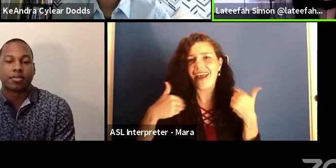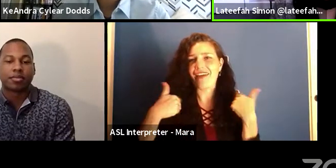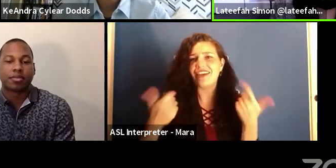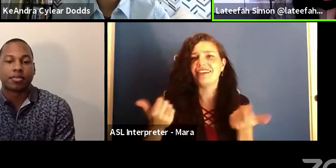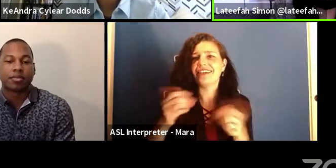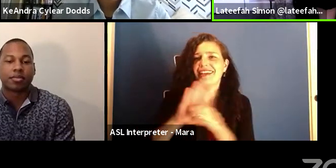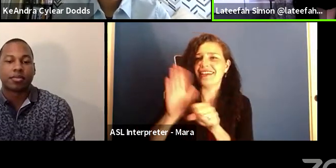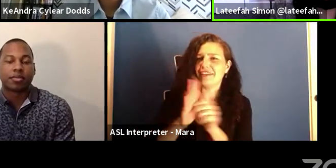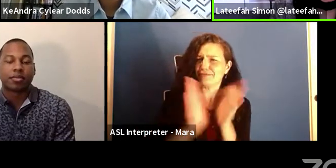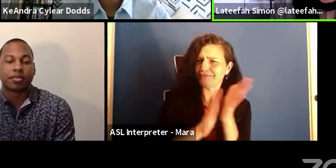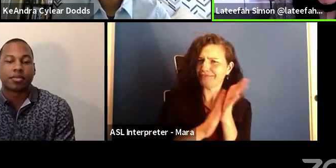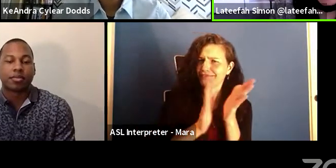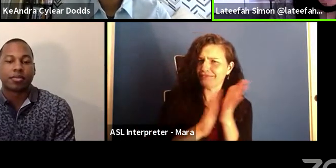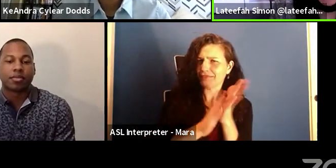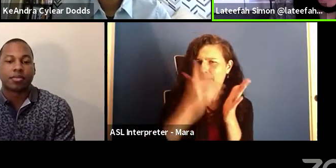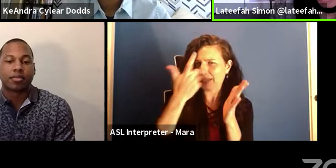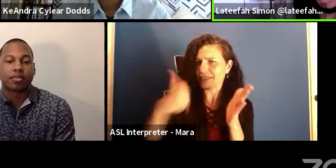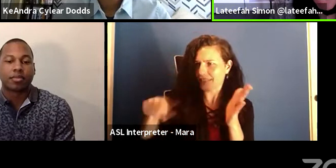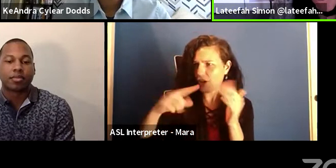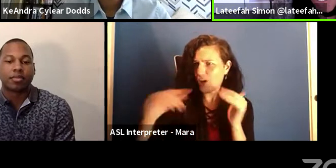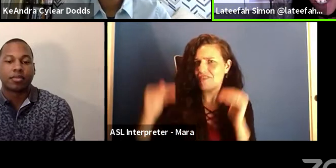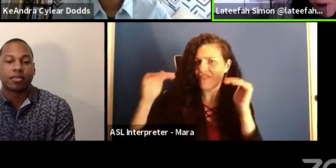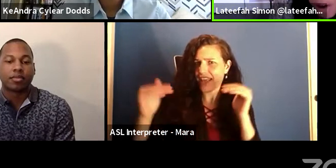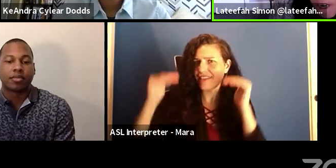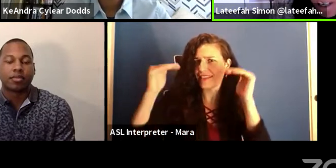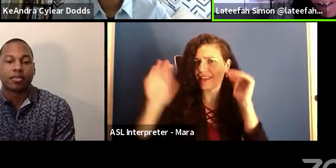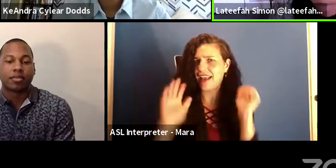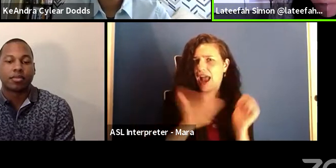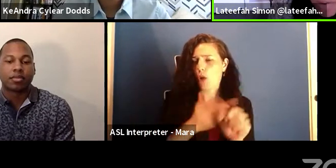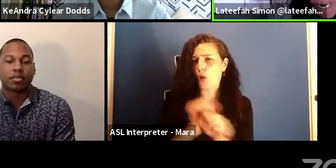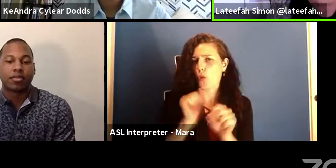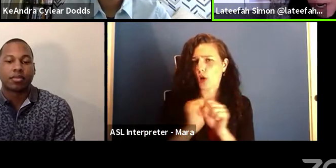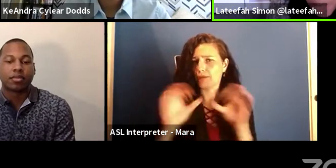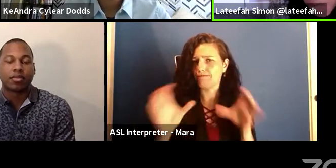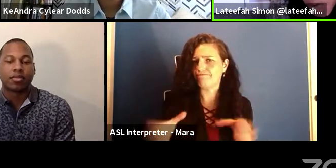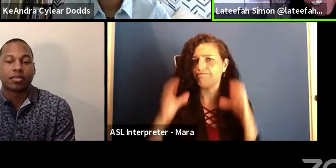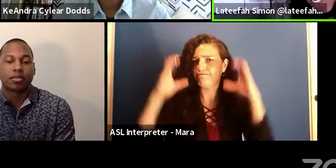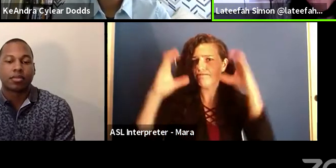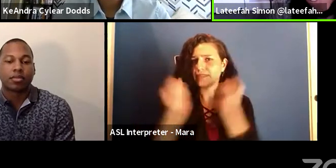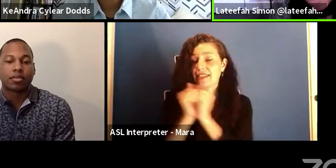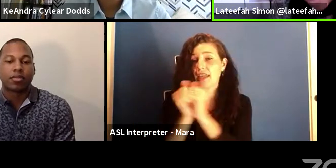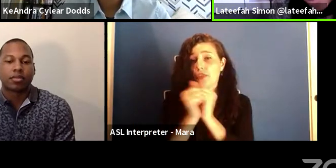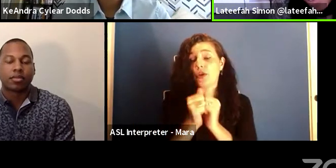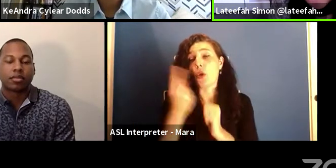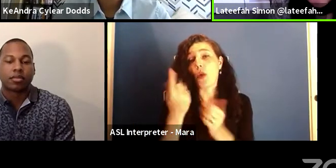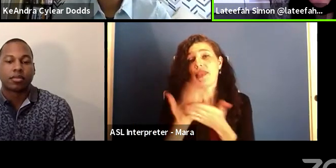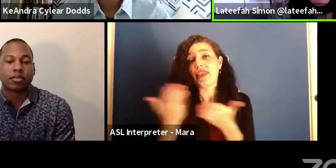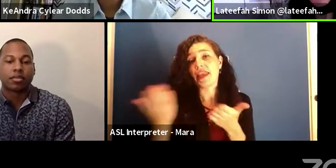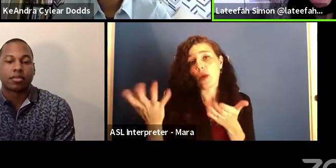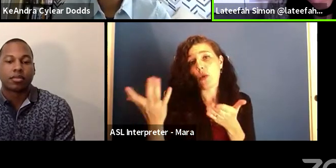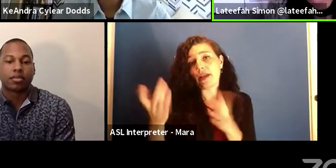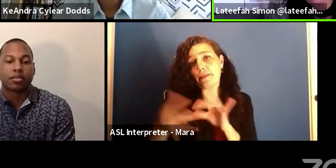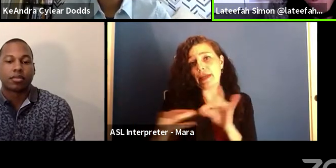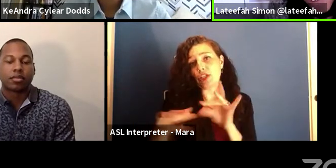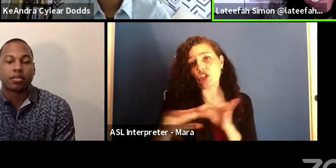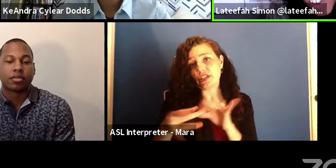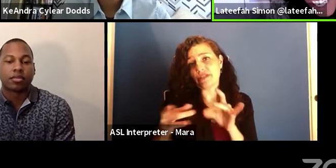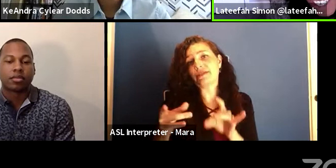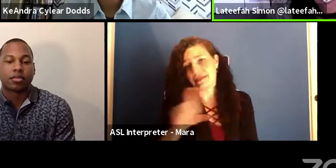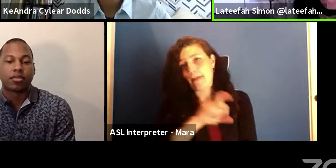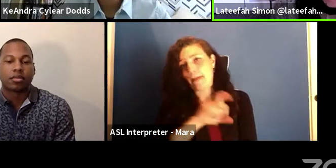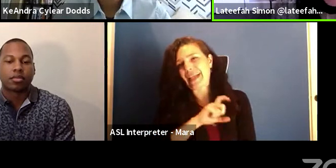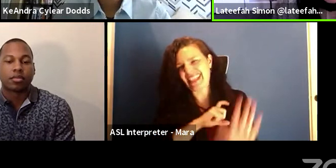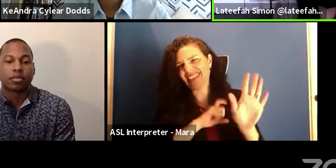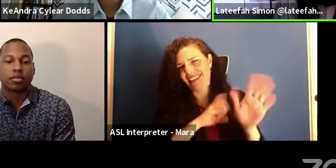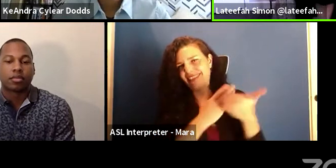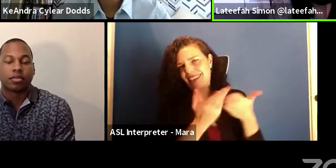really advancing real work. So just a couple things that I want to lift up, and we can talk about it, the policing stuff a little